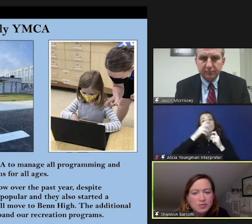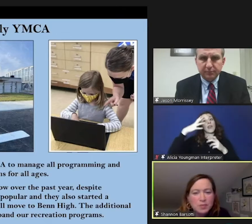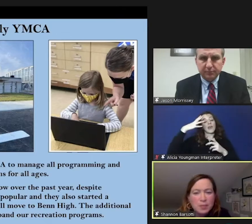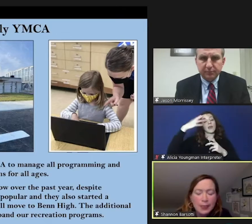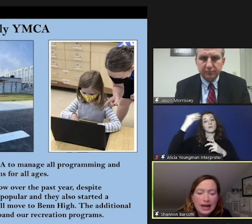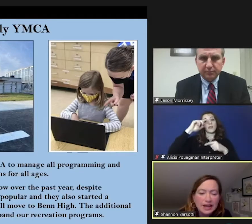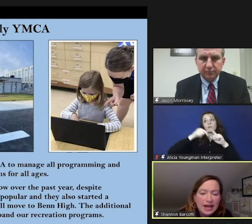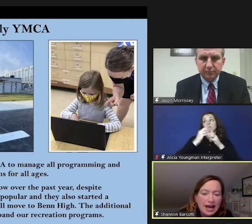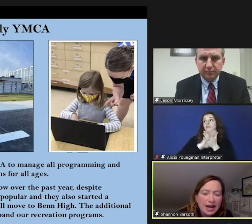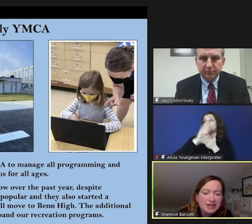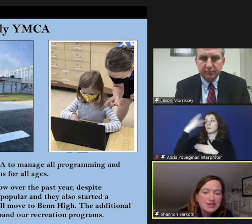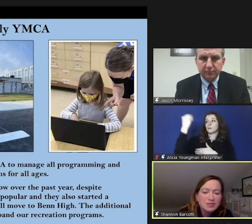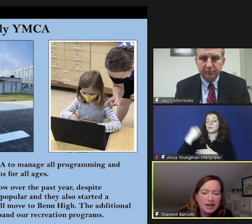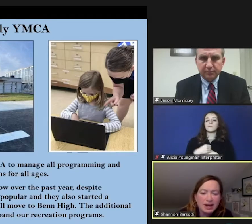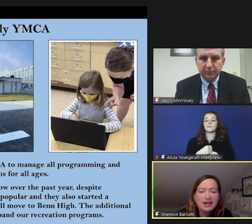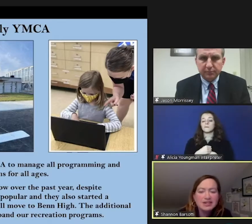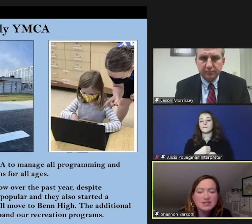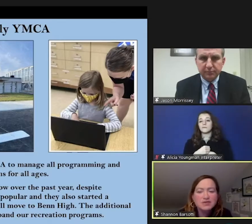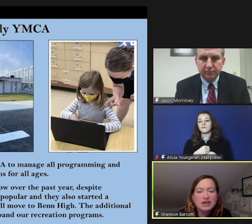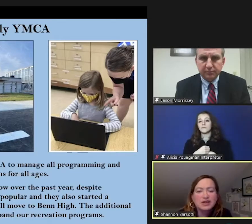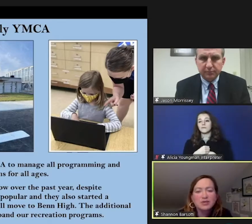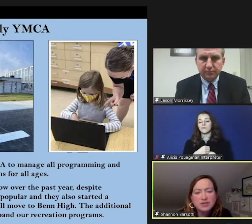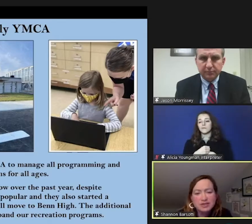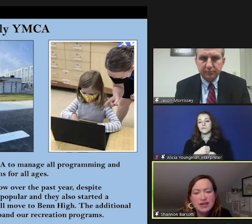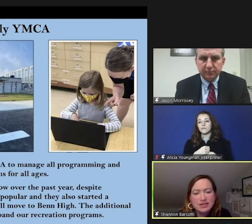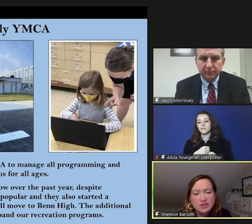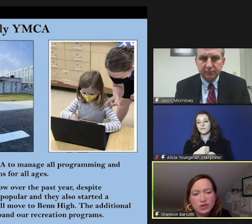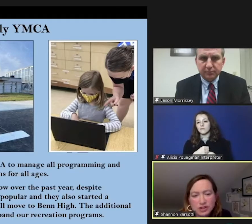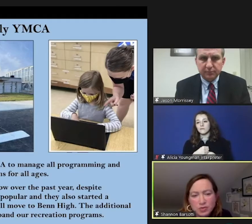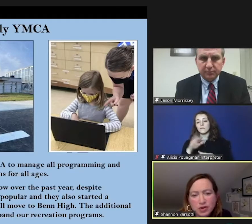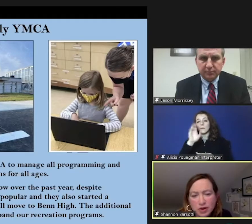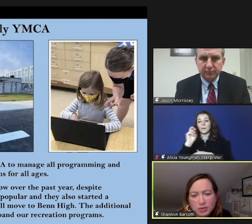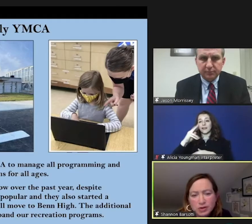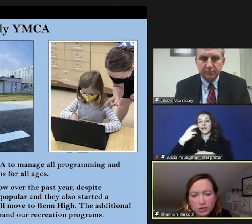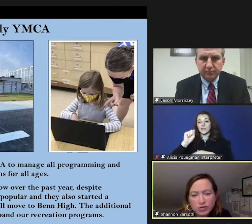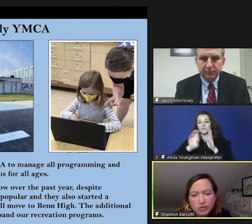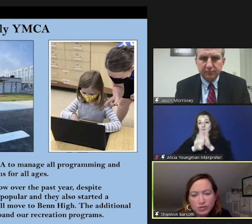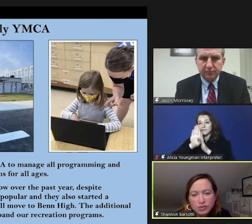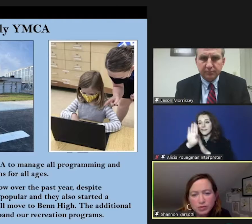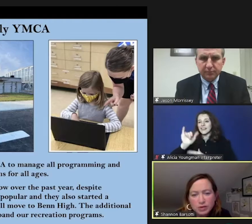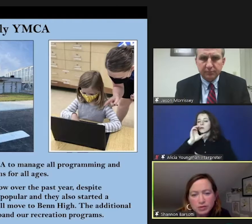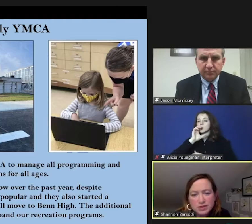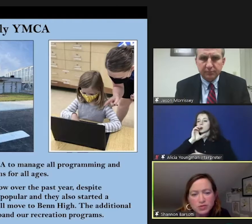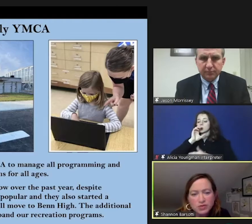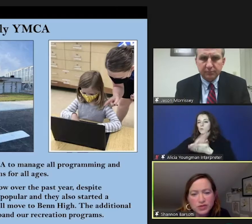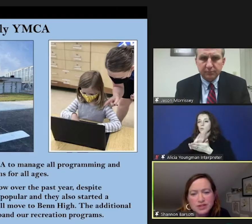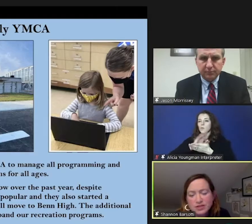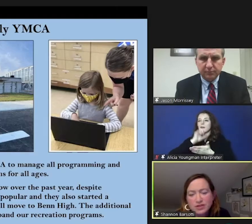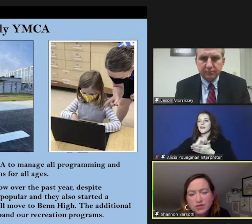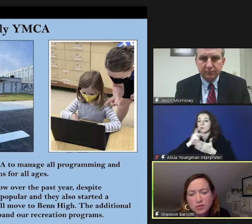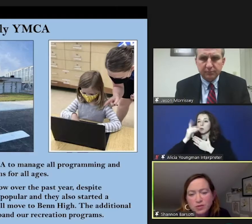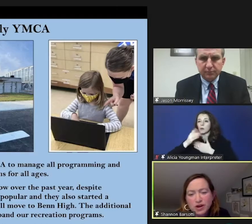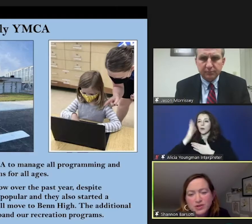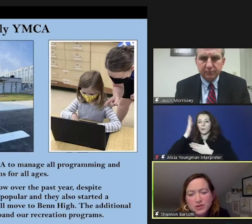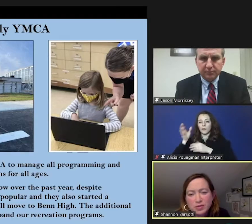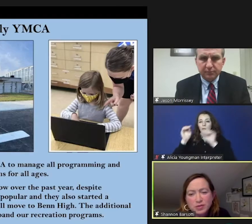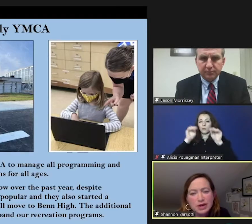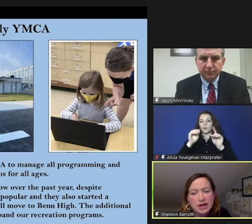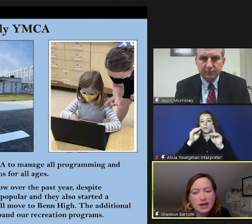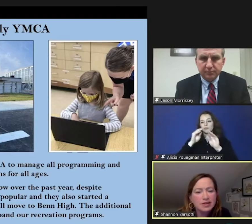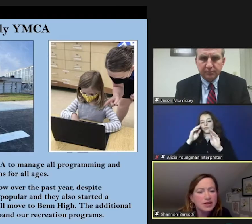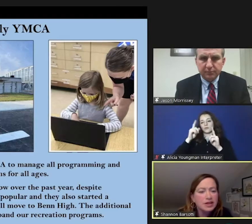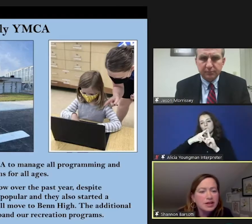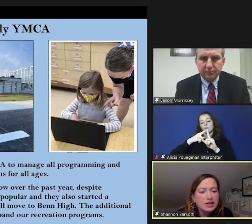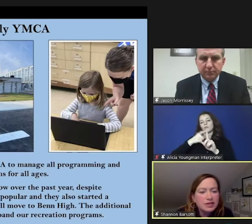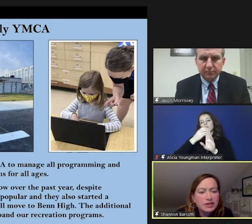weather. And as Ben High is developed, that school-age programming will be able to move into the former auditorium